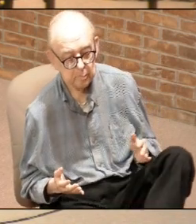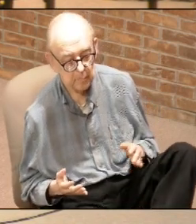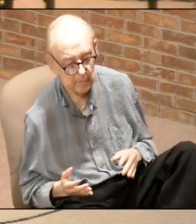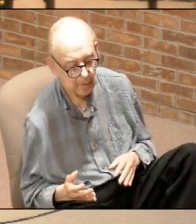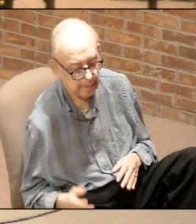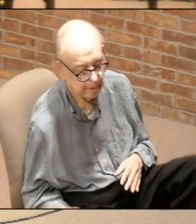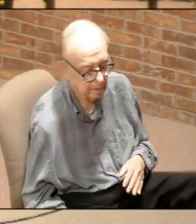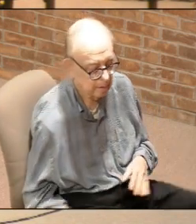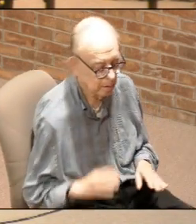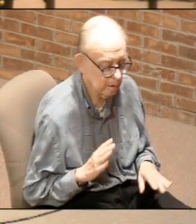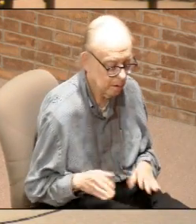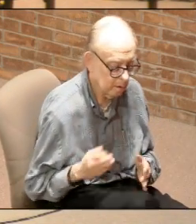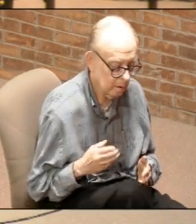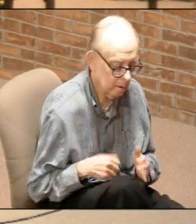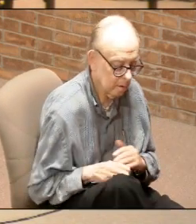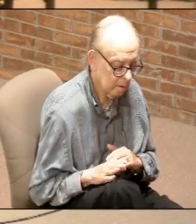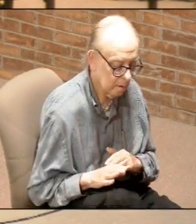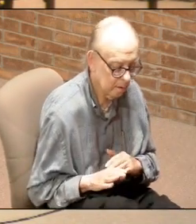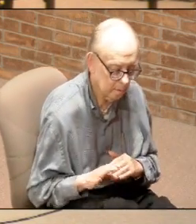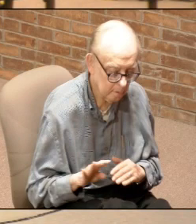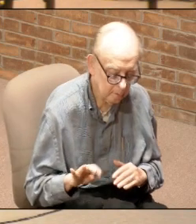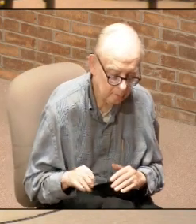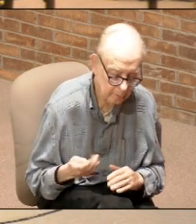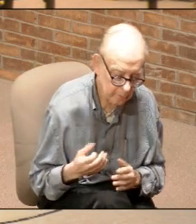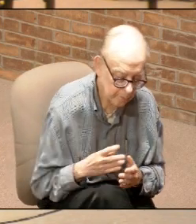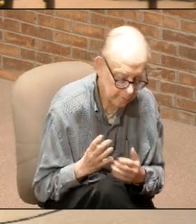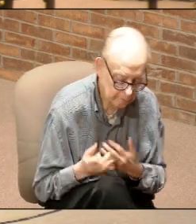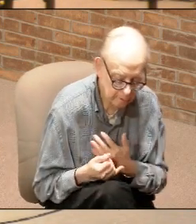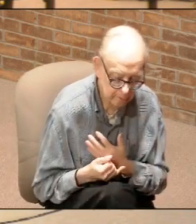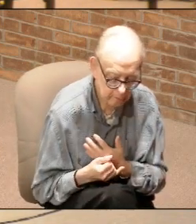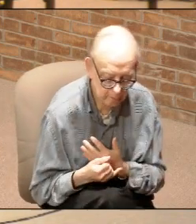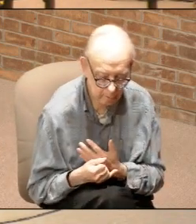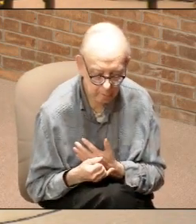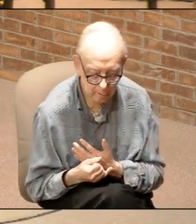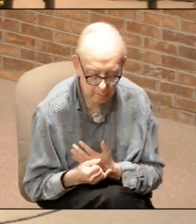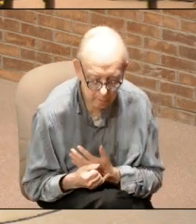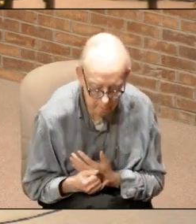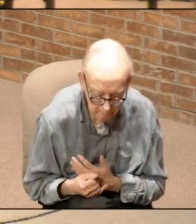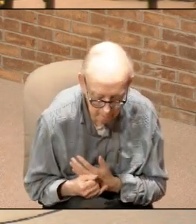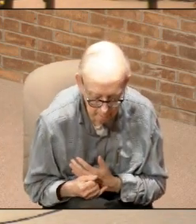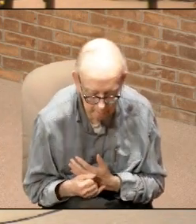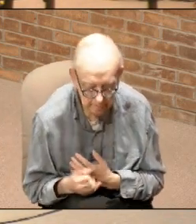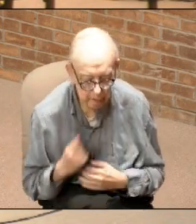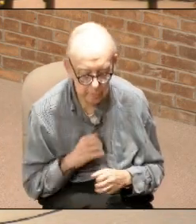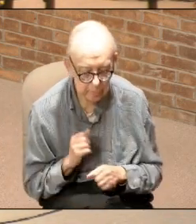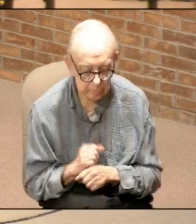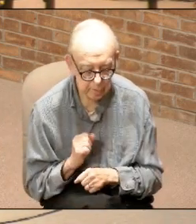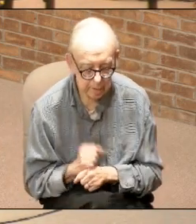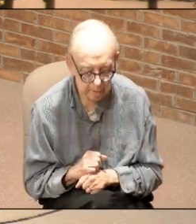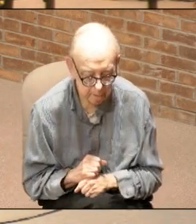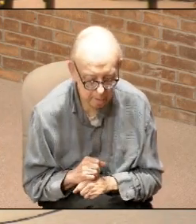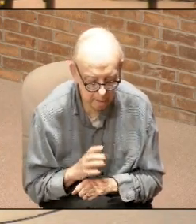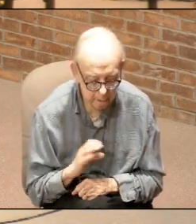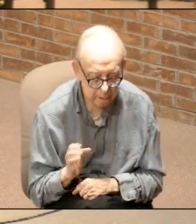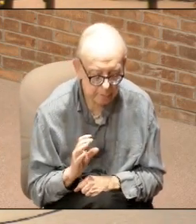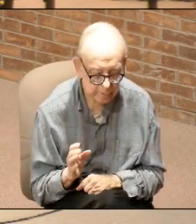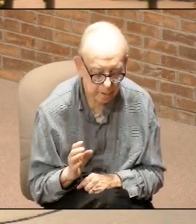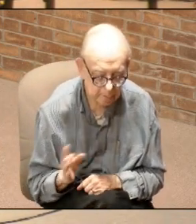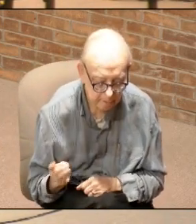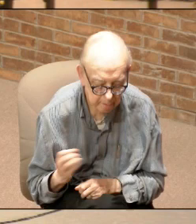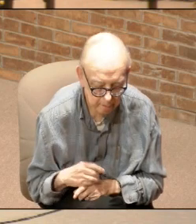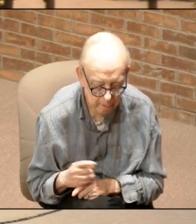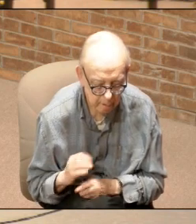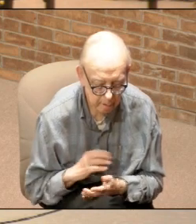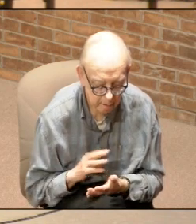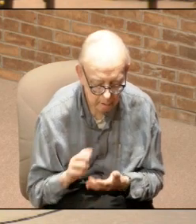and i i walk in here on uh 4th of july i was a bivocational i was working columbus i had the day off and so that